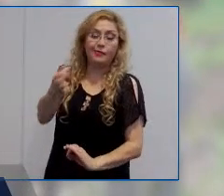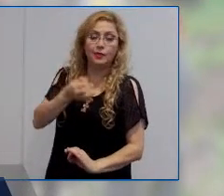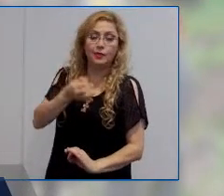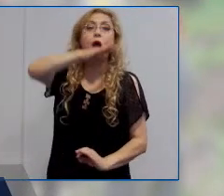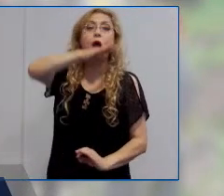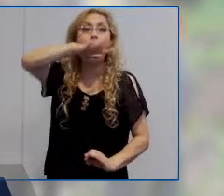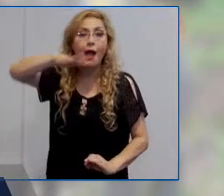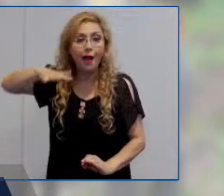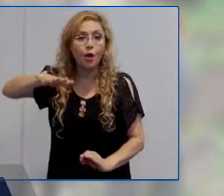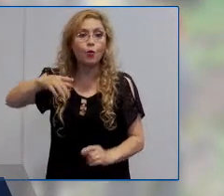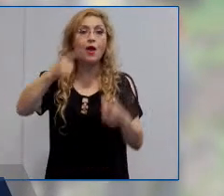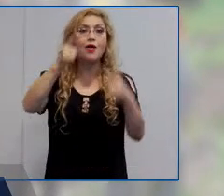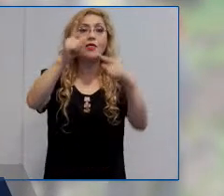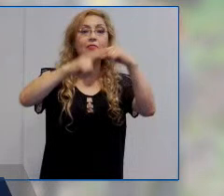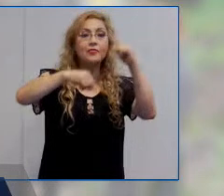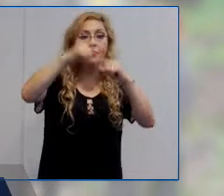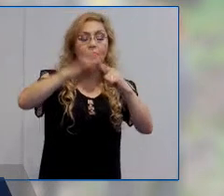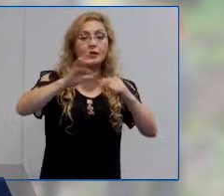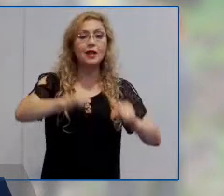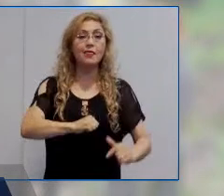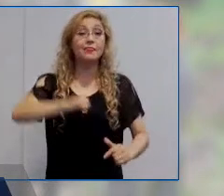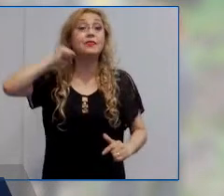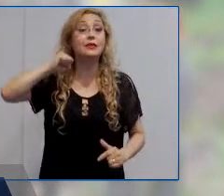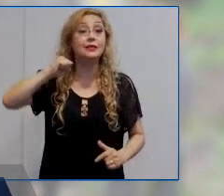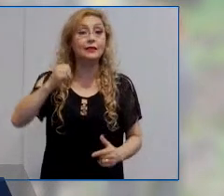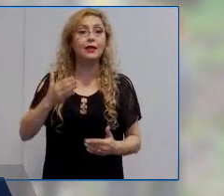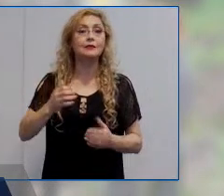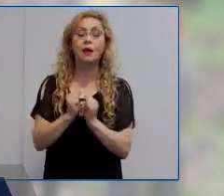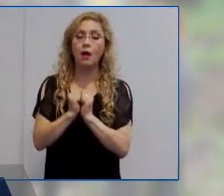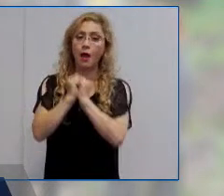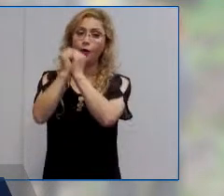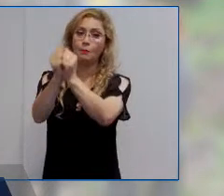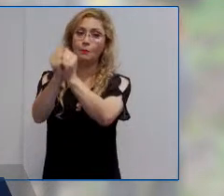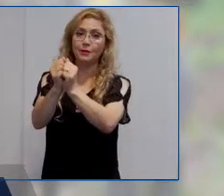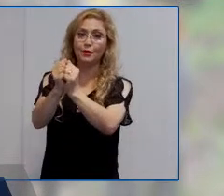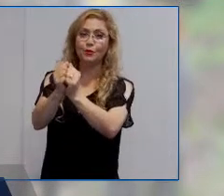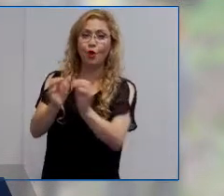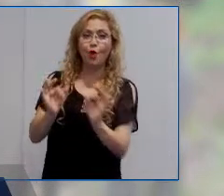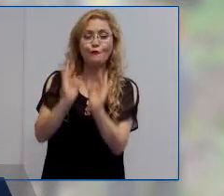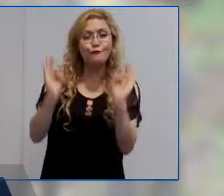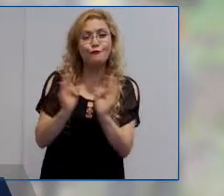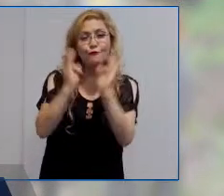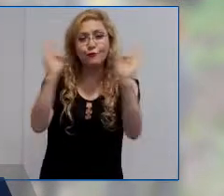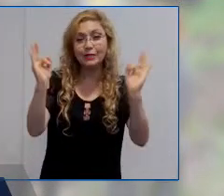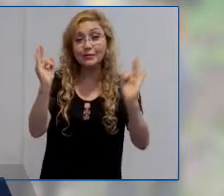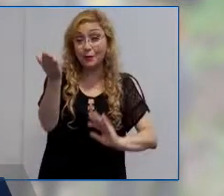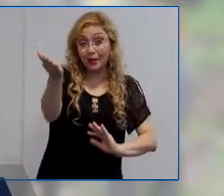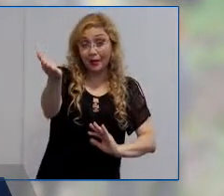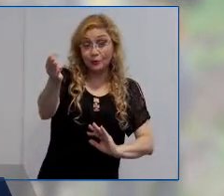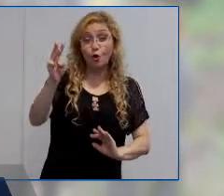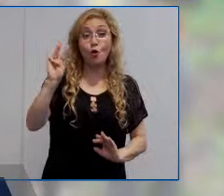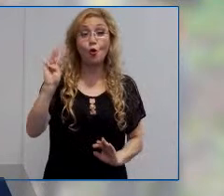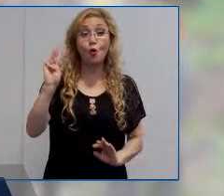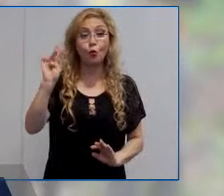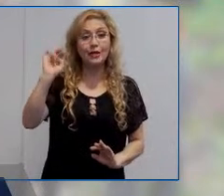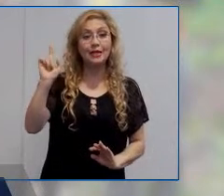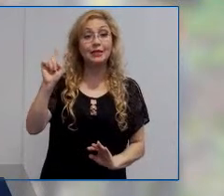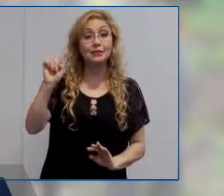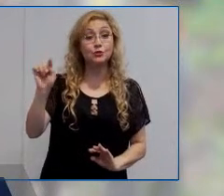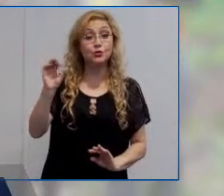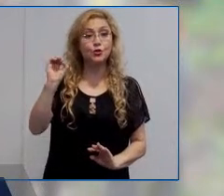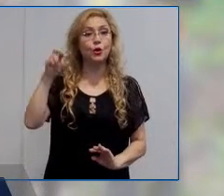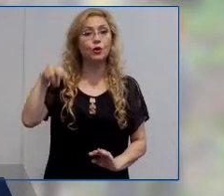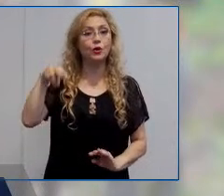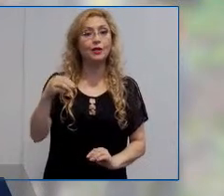water, land, dignity, and coaching. And here I would like to congratulate Wilson, the gentleman over